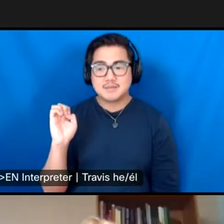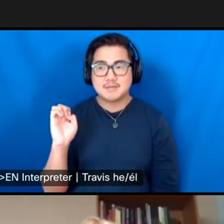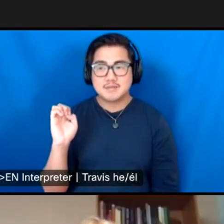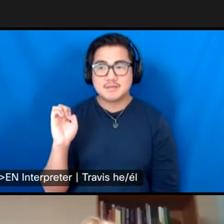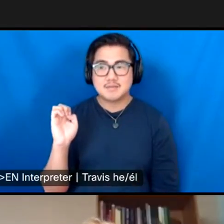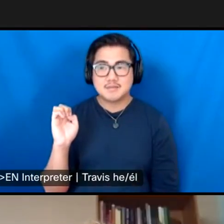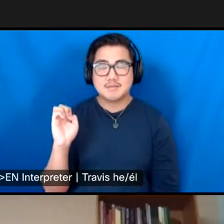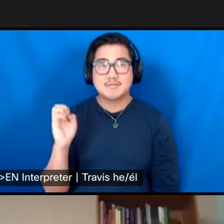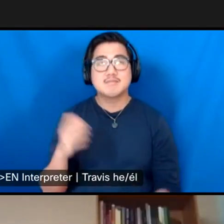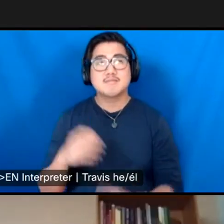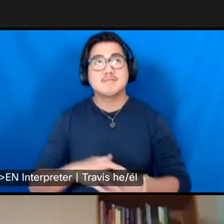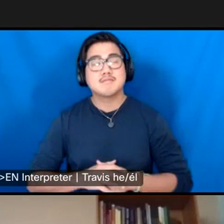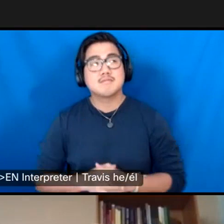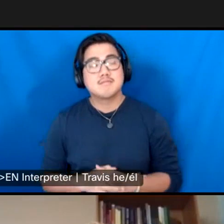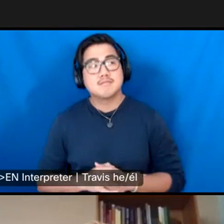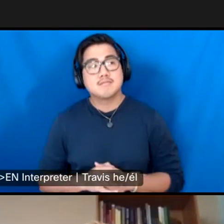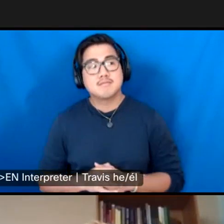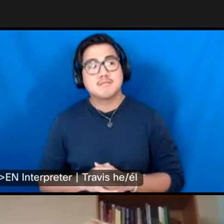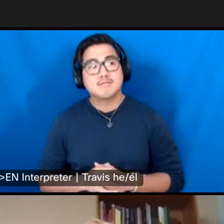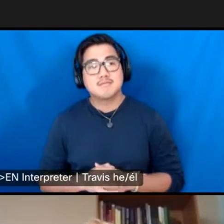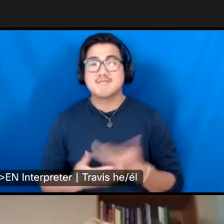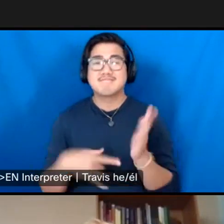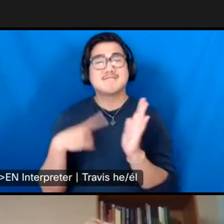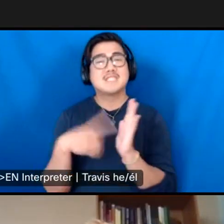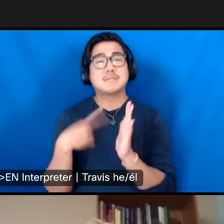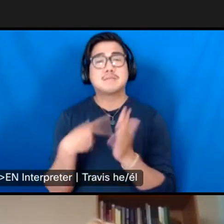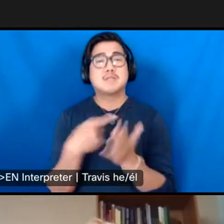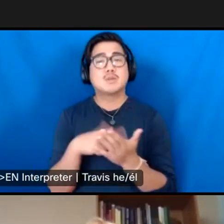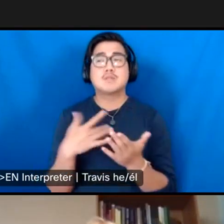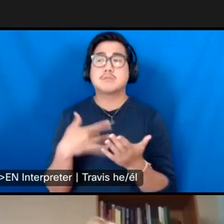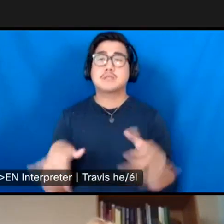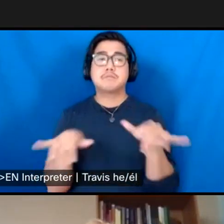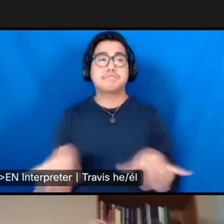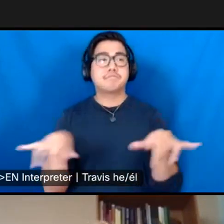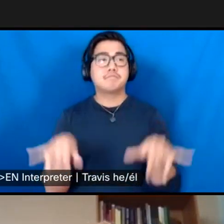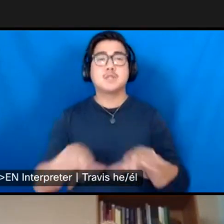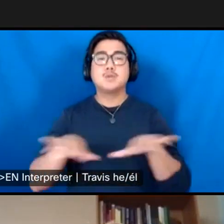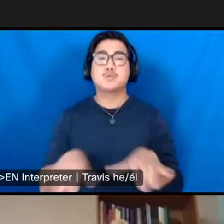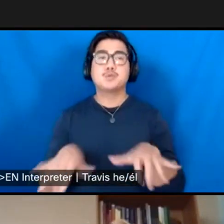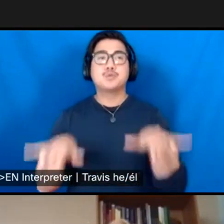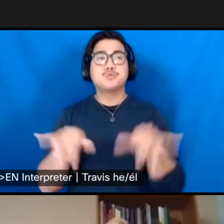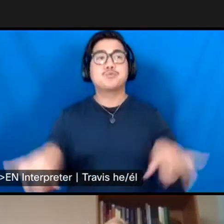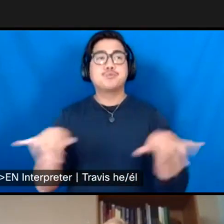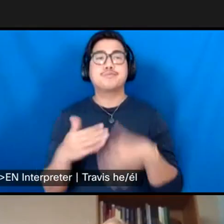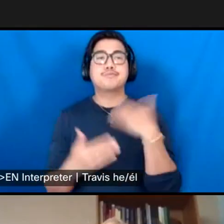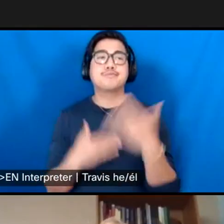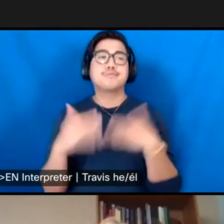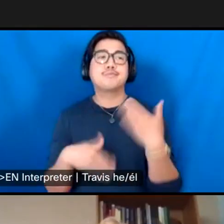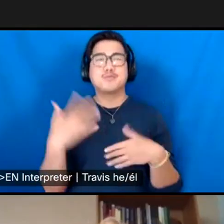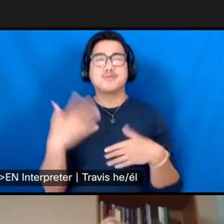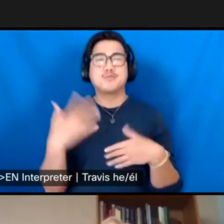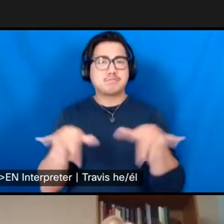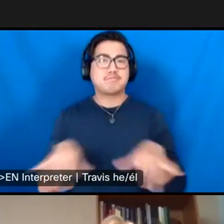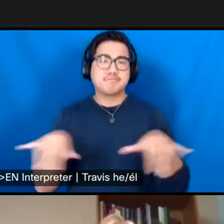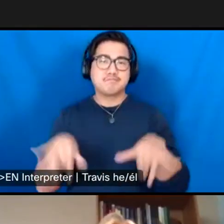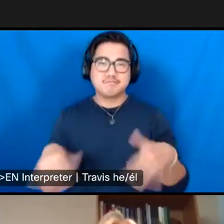sometimes we do things because it's customary, it's our tradition. So Mm. when our department was